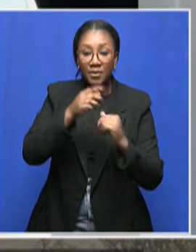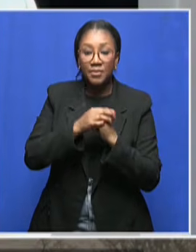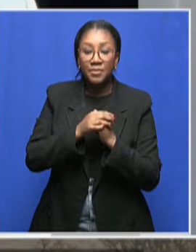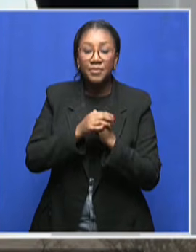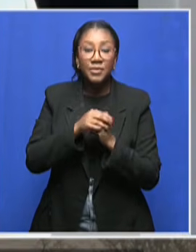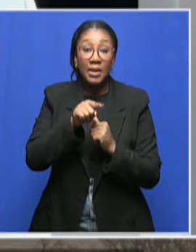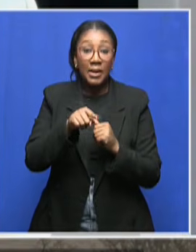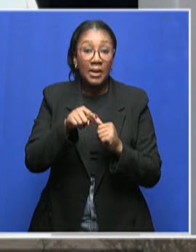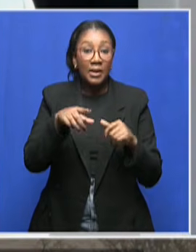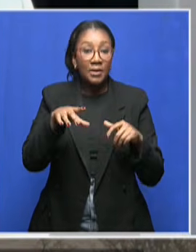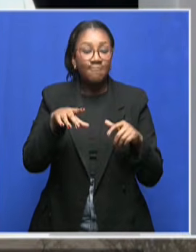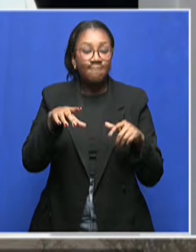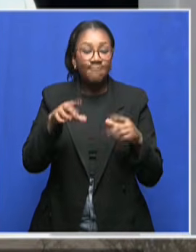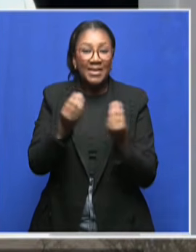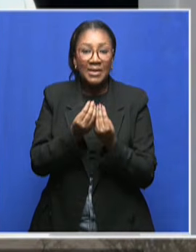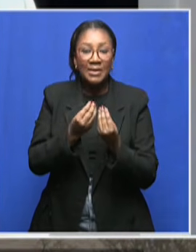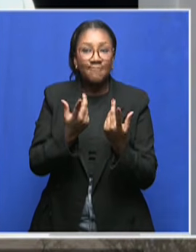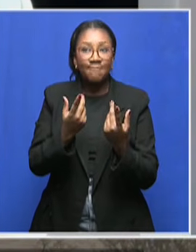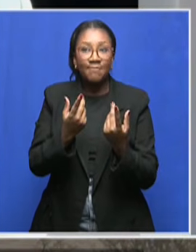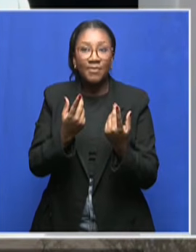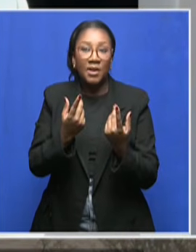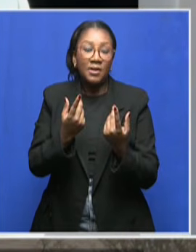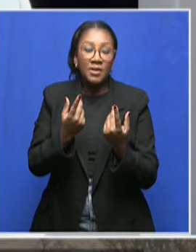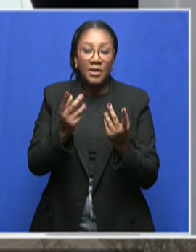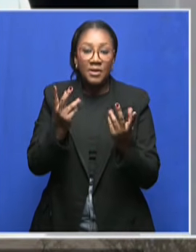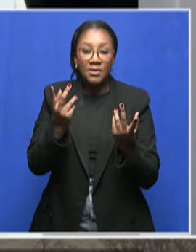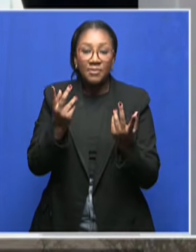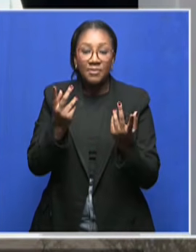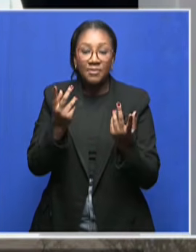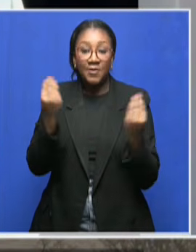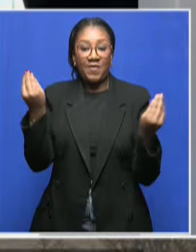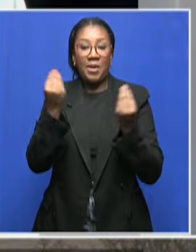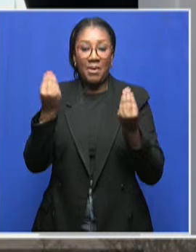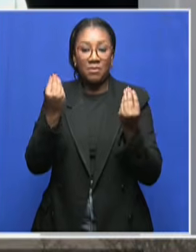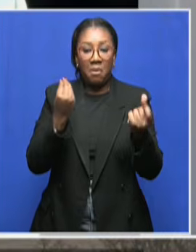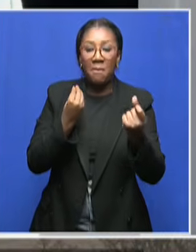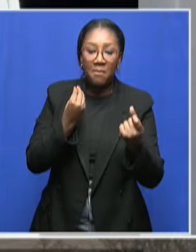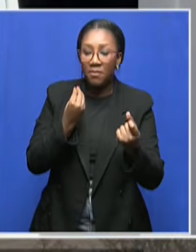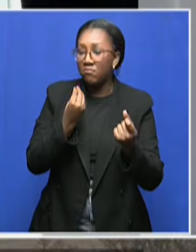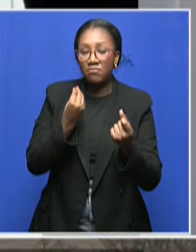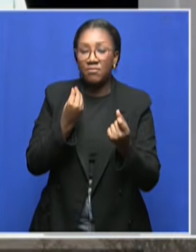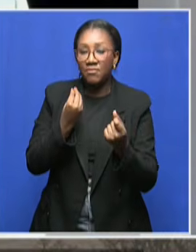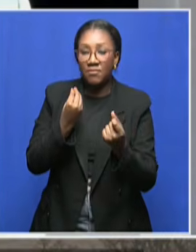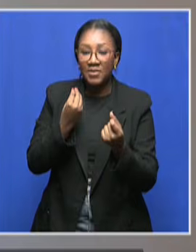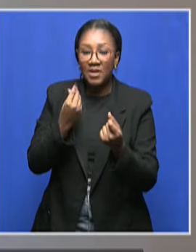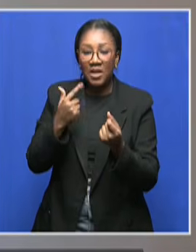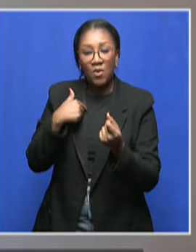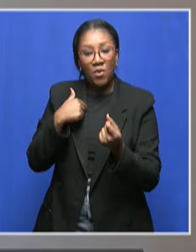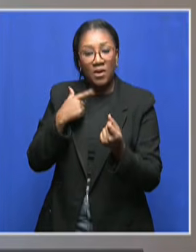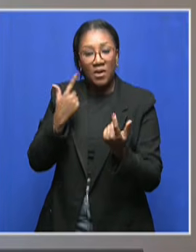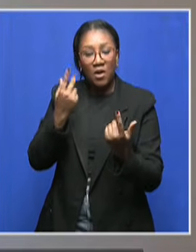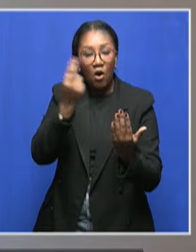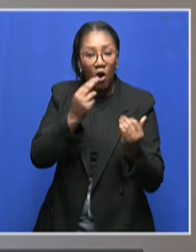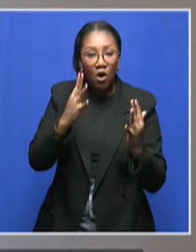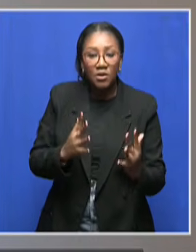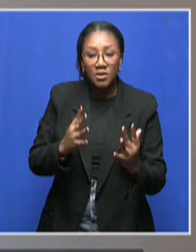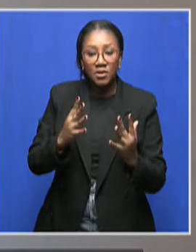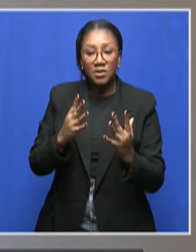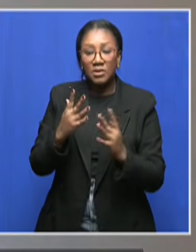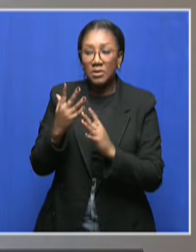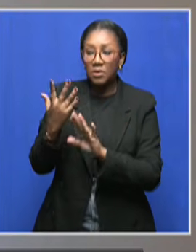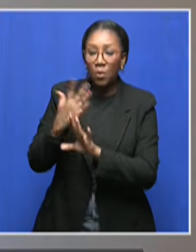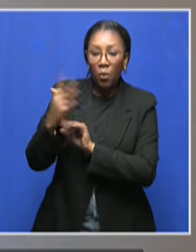trendy furniture. Yes. I'm coming in the space not only as a designer, but a furniture manufacturer, and an artist. And